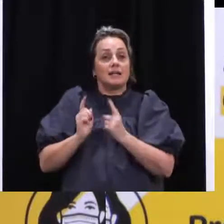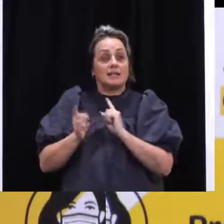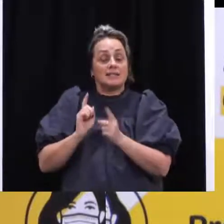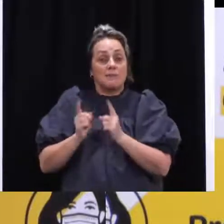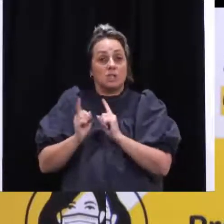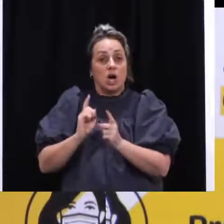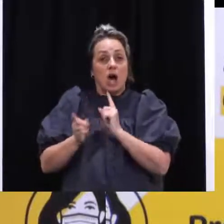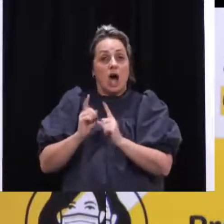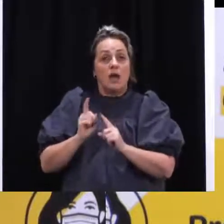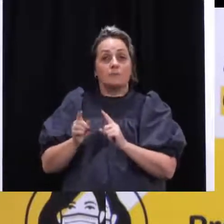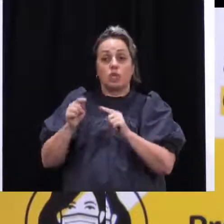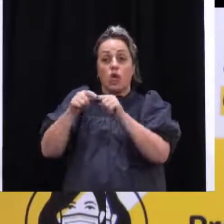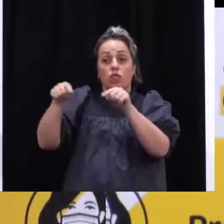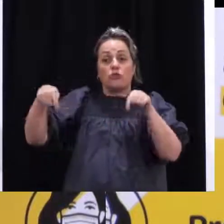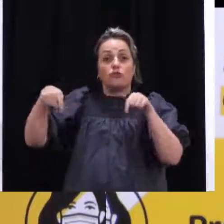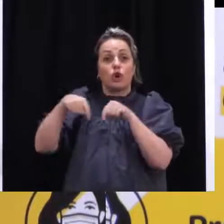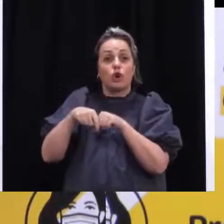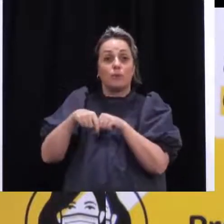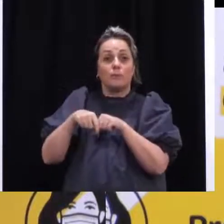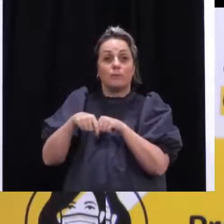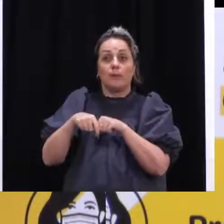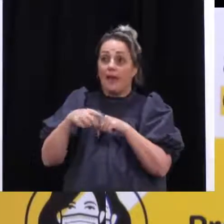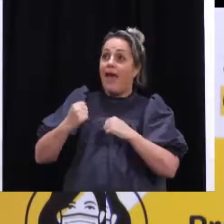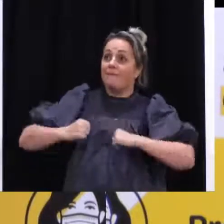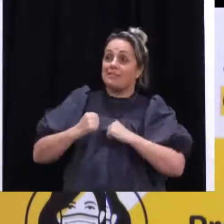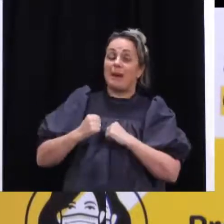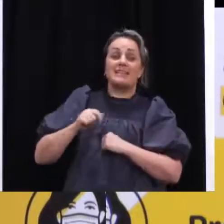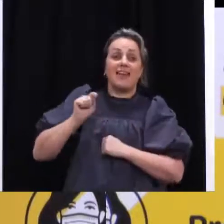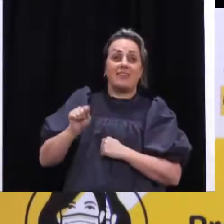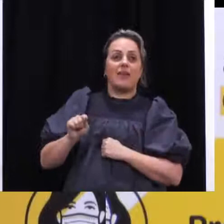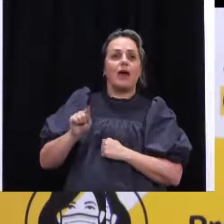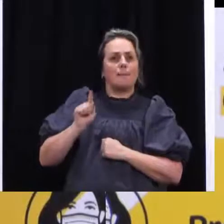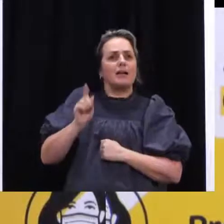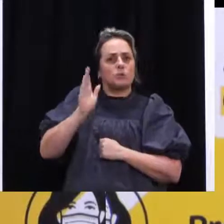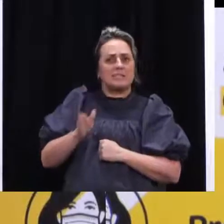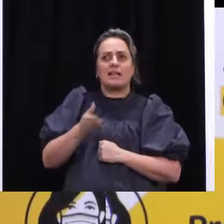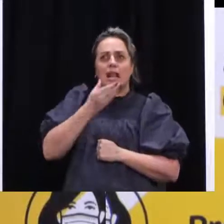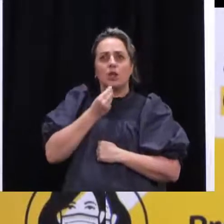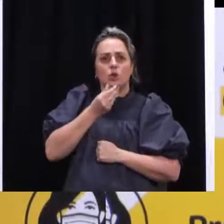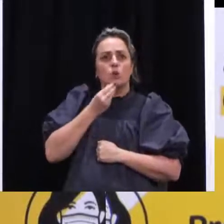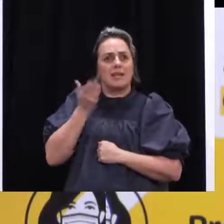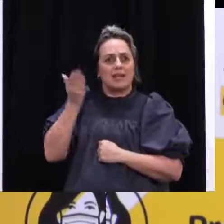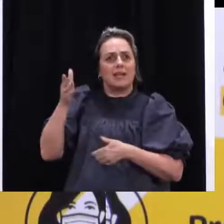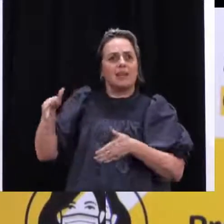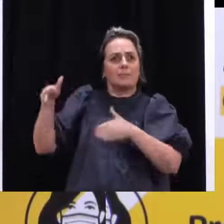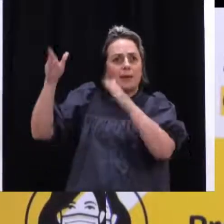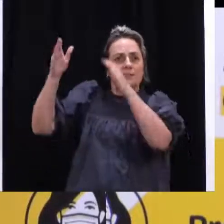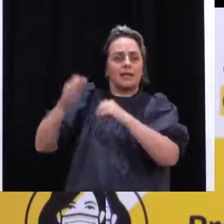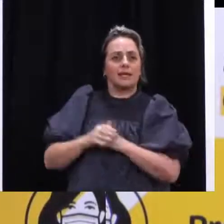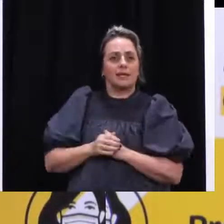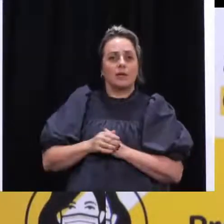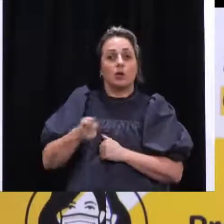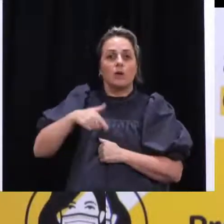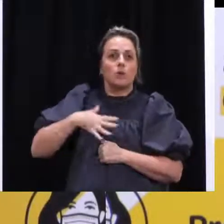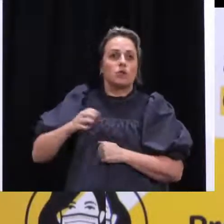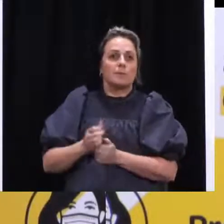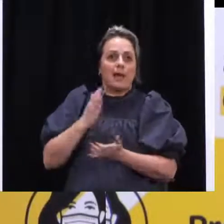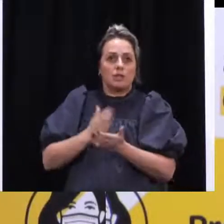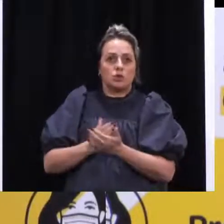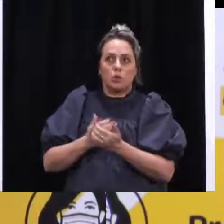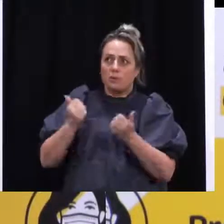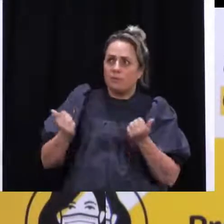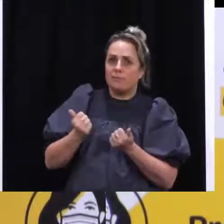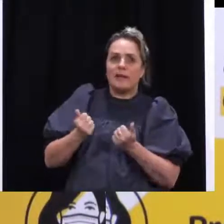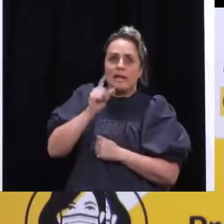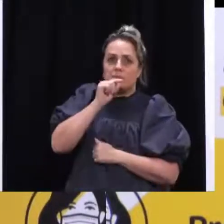rooms occupied goes down. That doesn't mean the network is not being used to its maximum. We're certainly aiming to use the network at its maximum, but there will